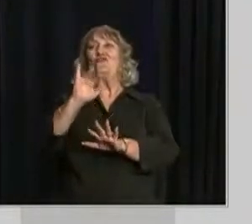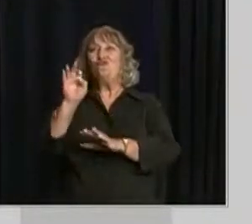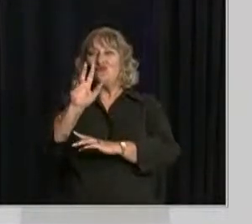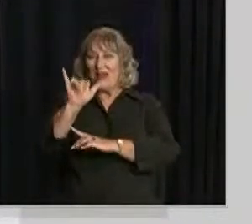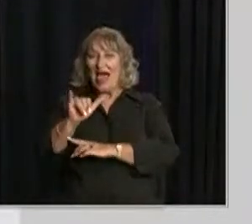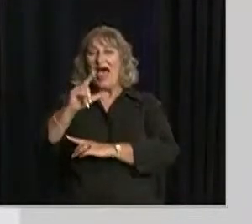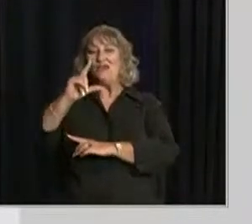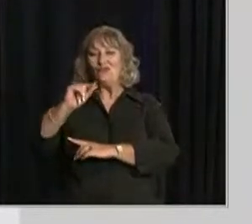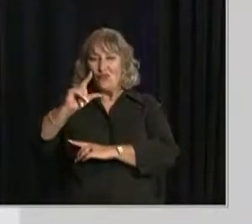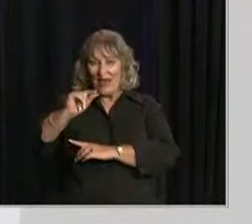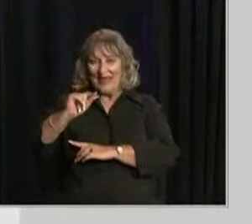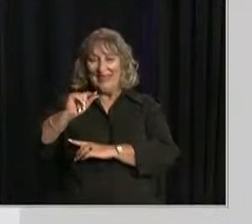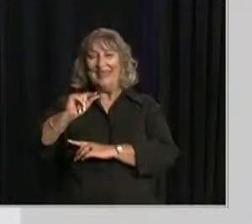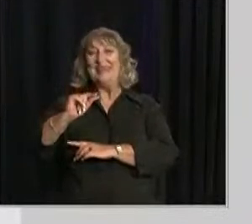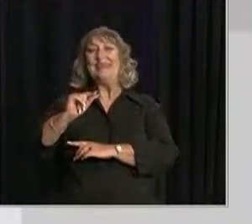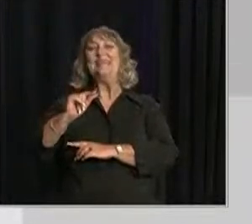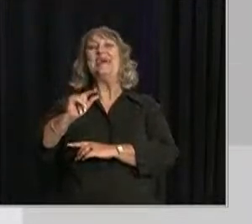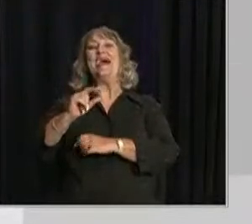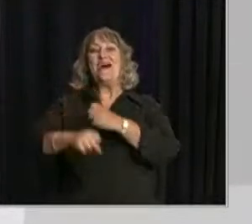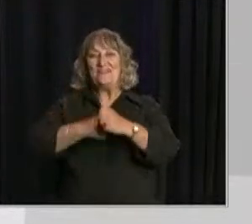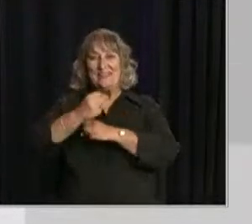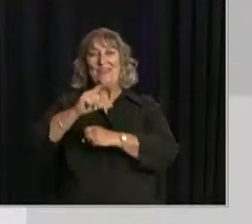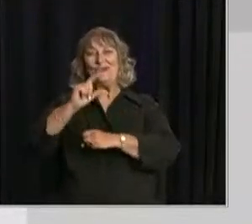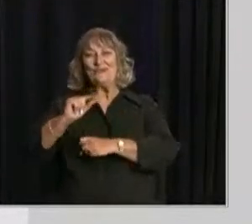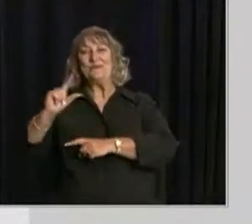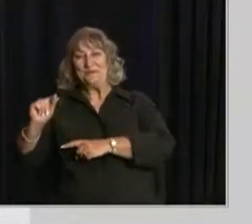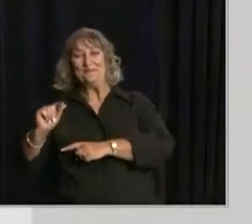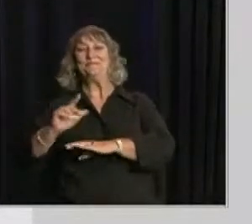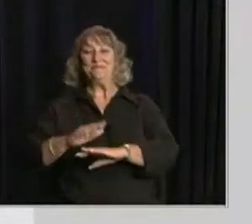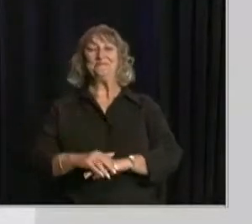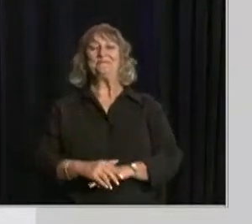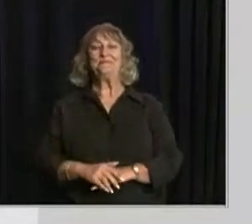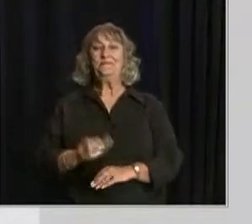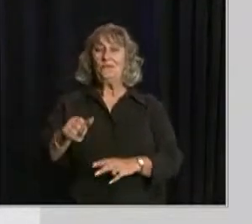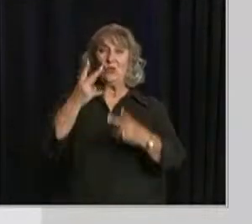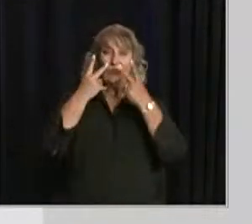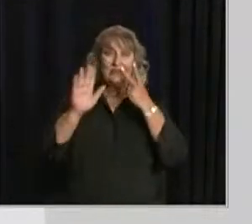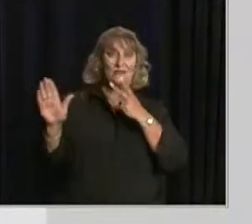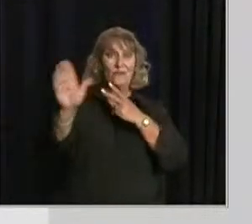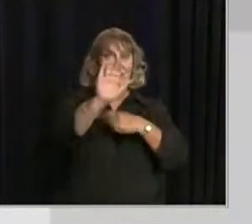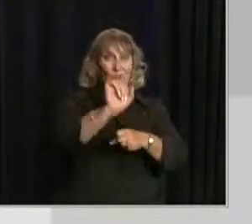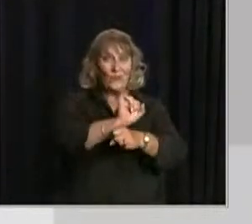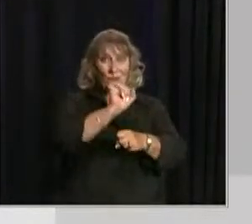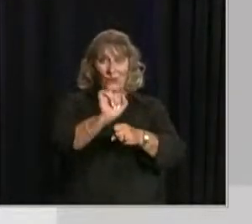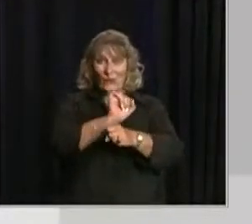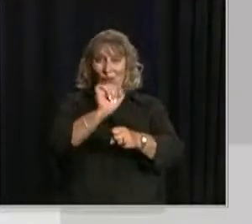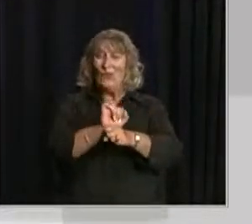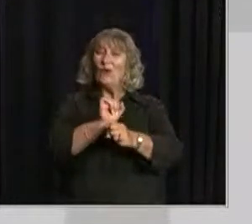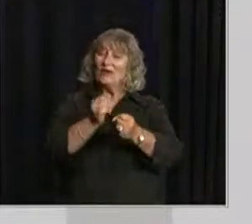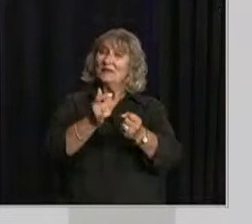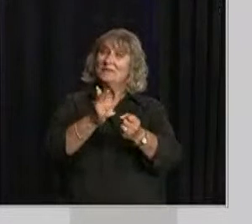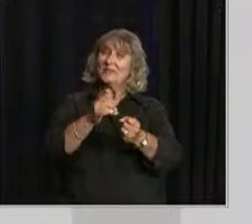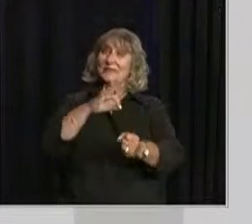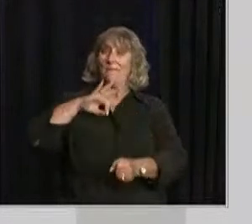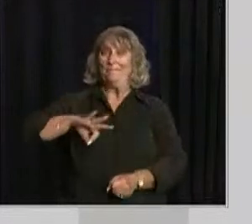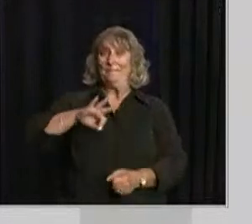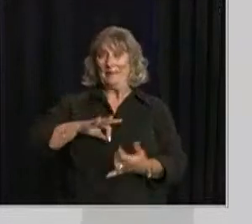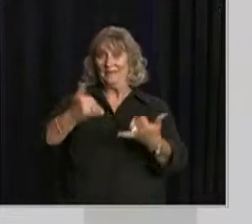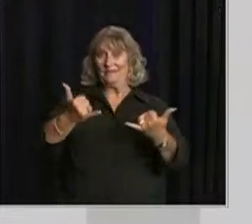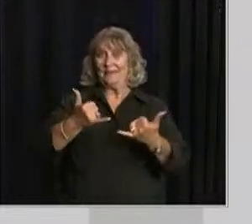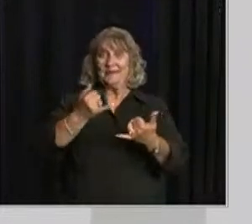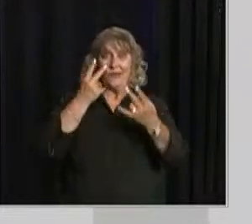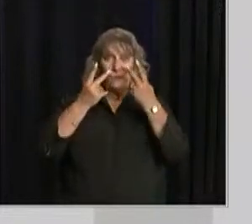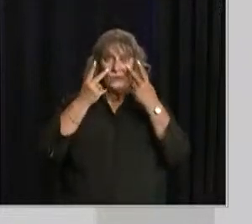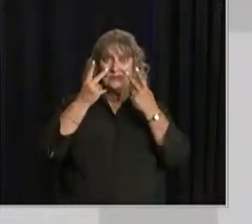July 20, 2021. So as you can see, your work pays off. It's continuing to pay off. So please